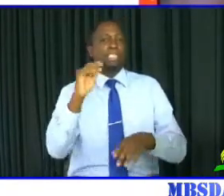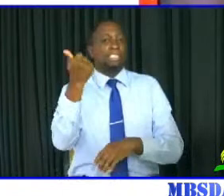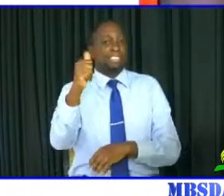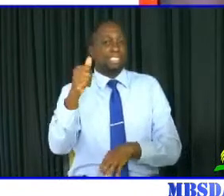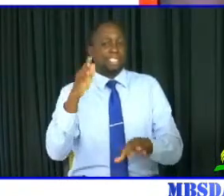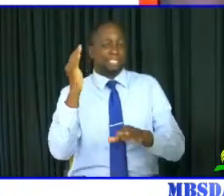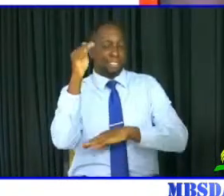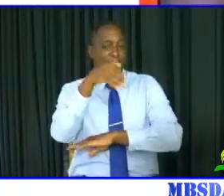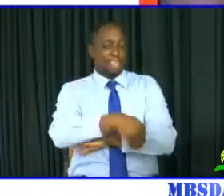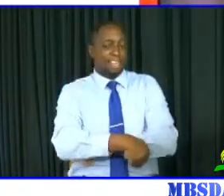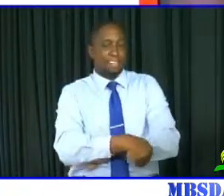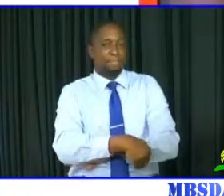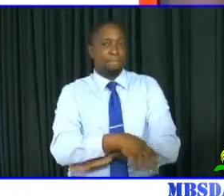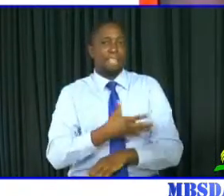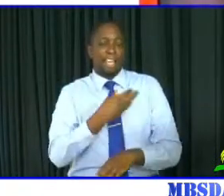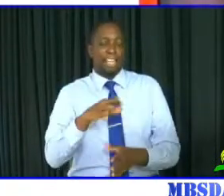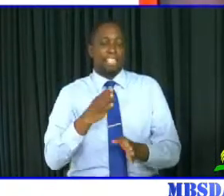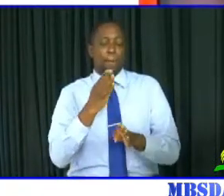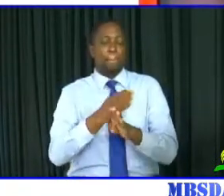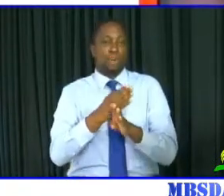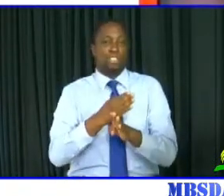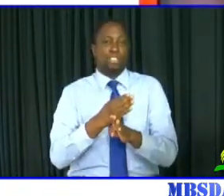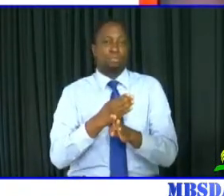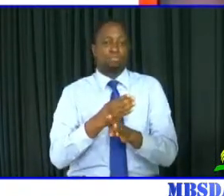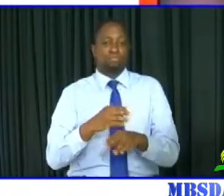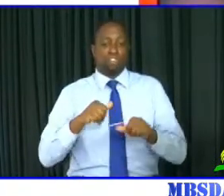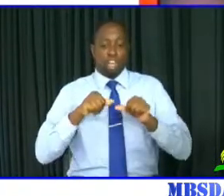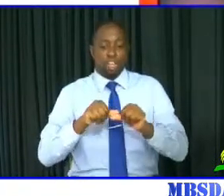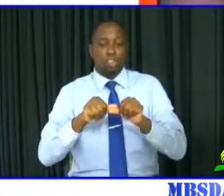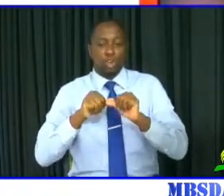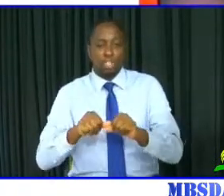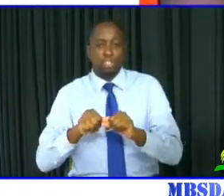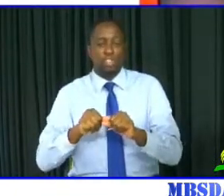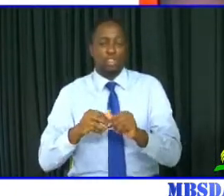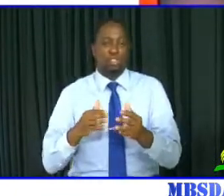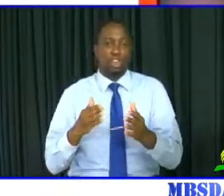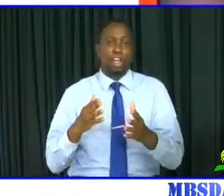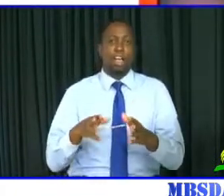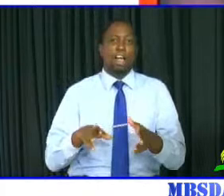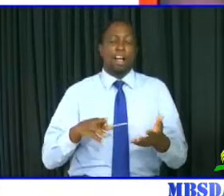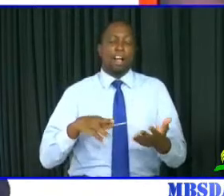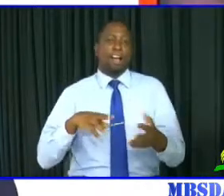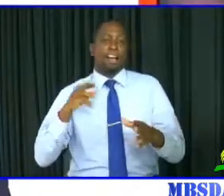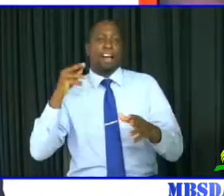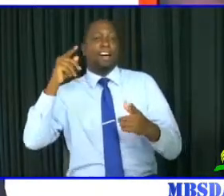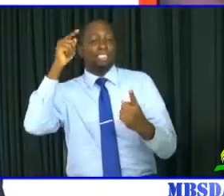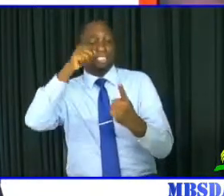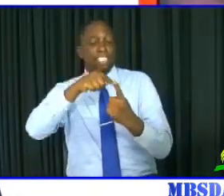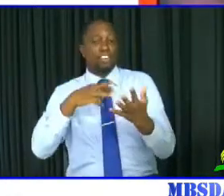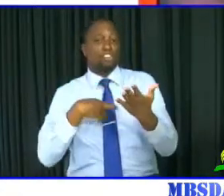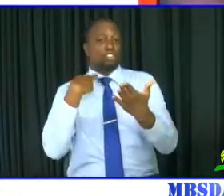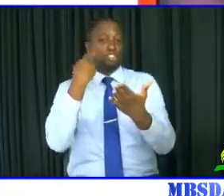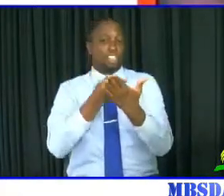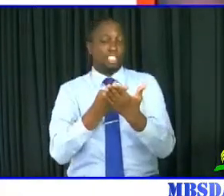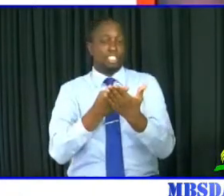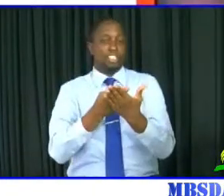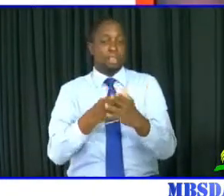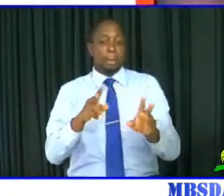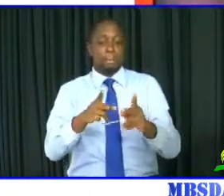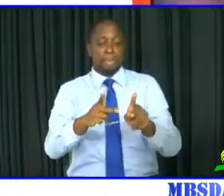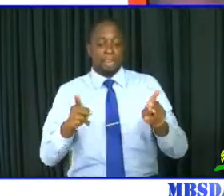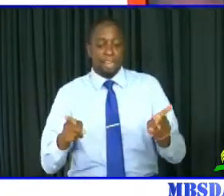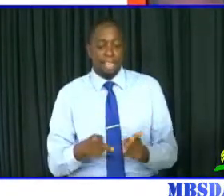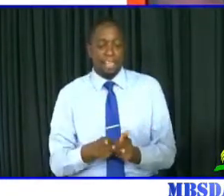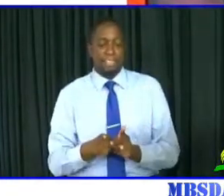about to enter Chester Castle, that something happened. Even though the driver